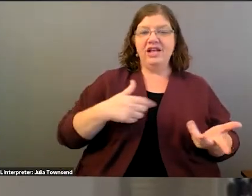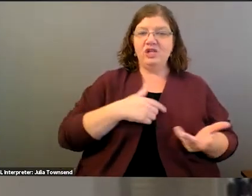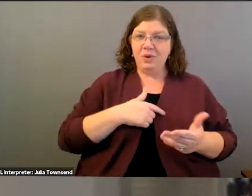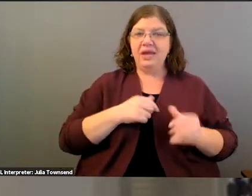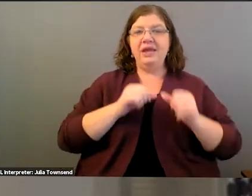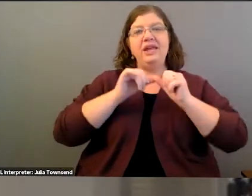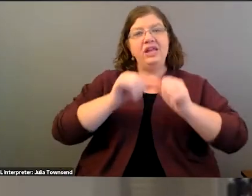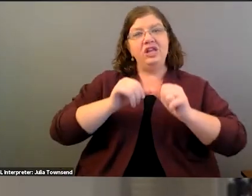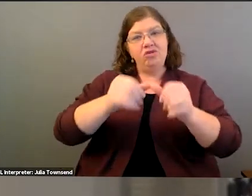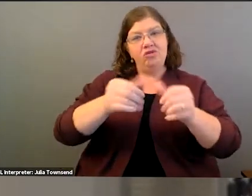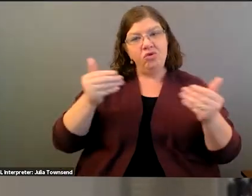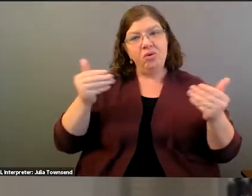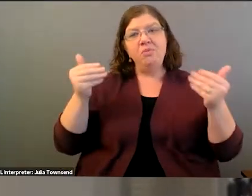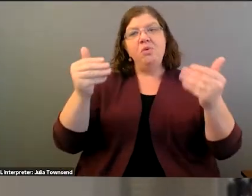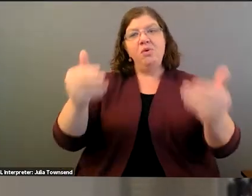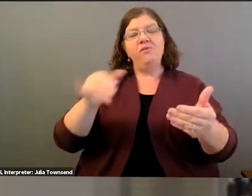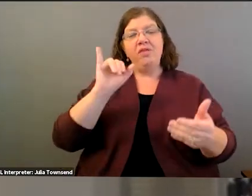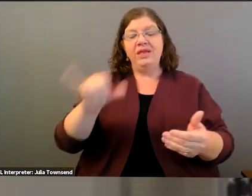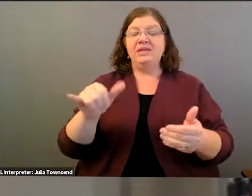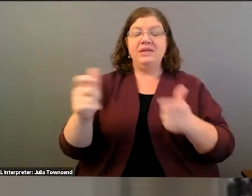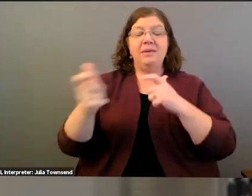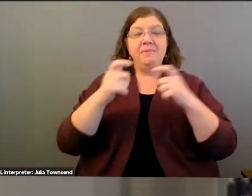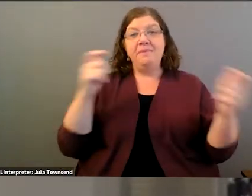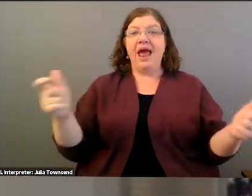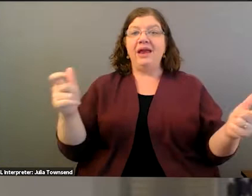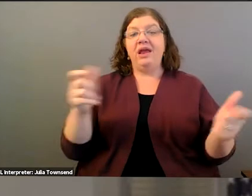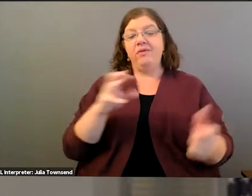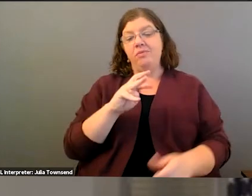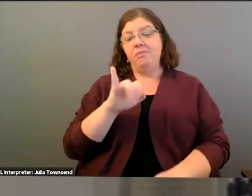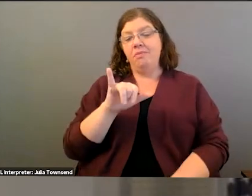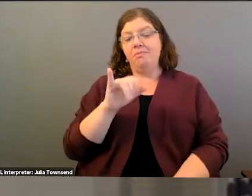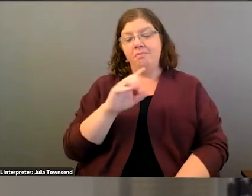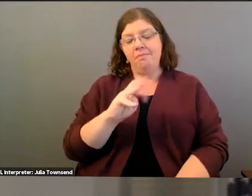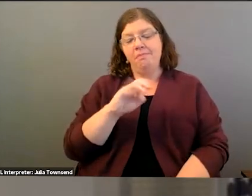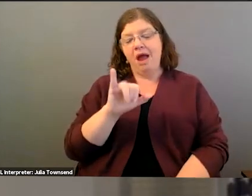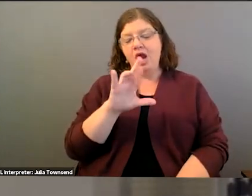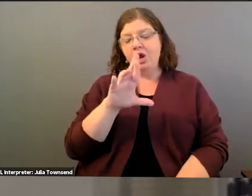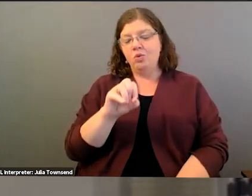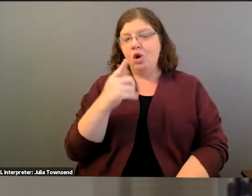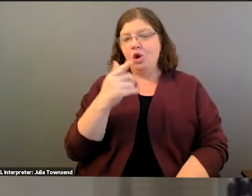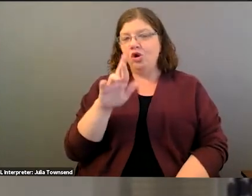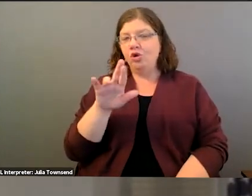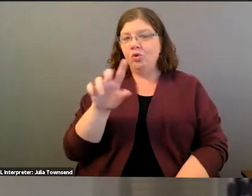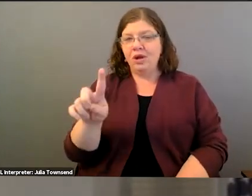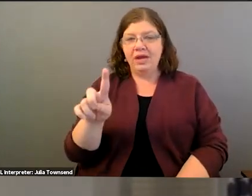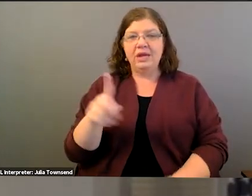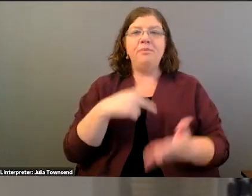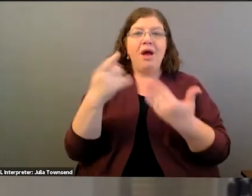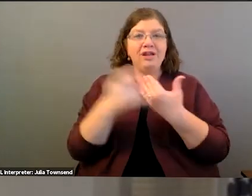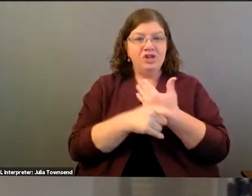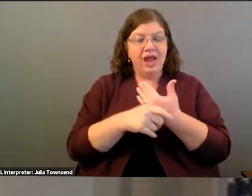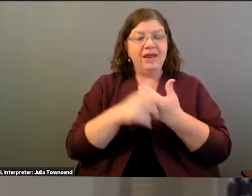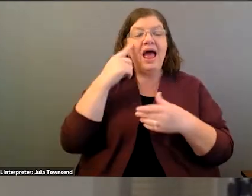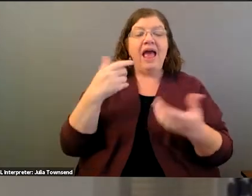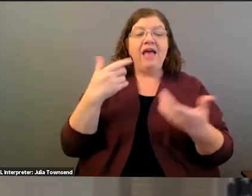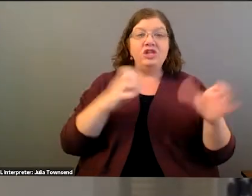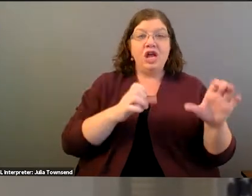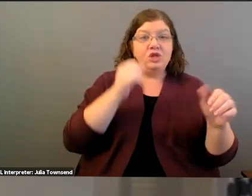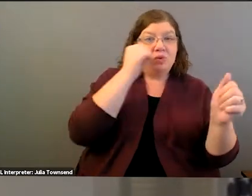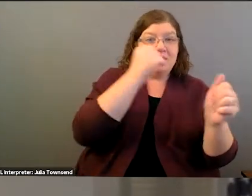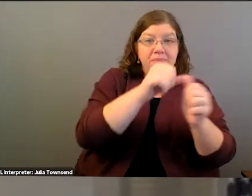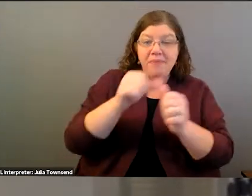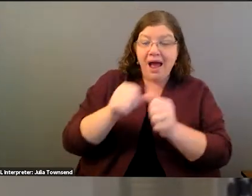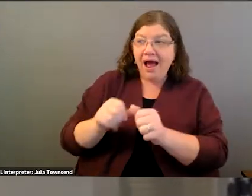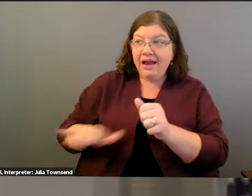to move forward on this massive microgrid project. And I had the chance to remind the community that in the works